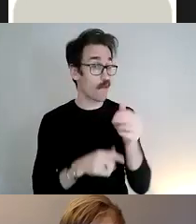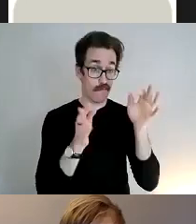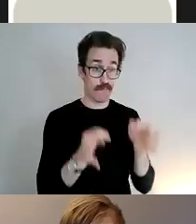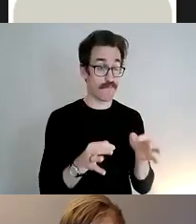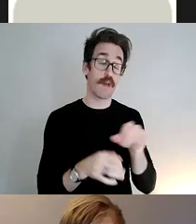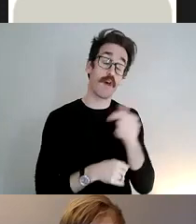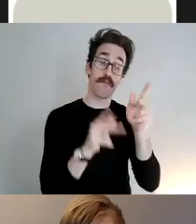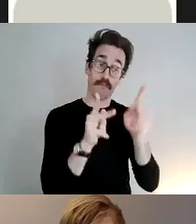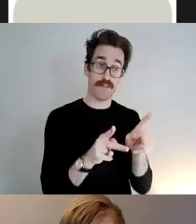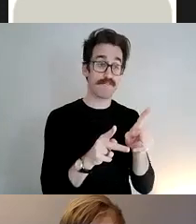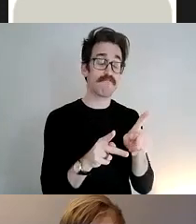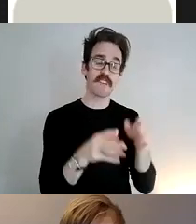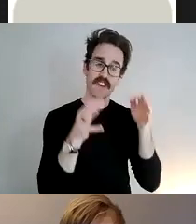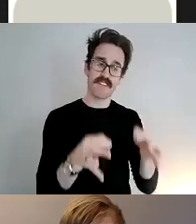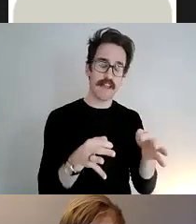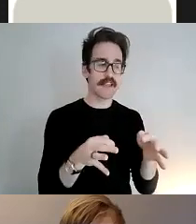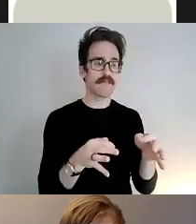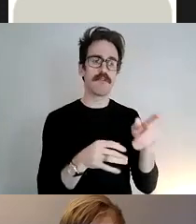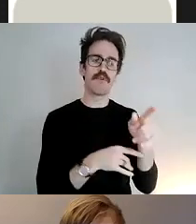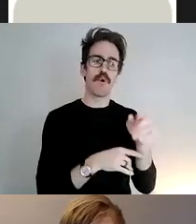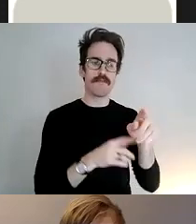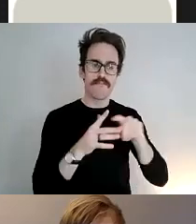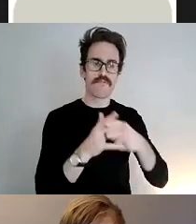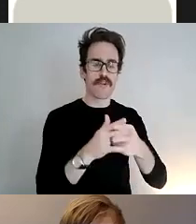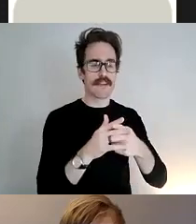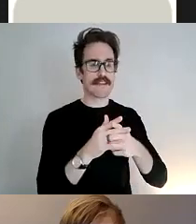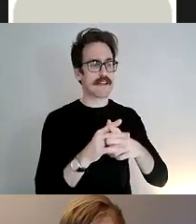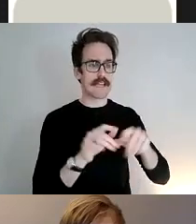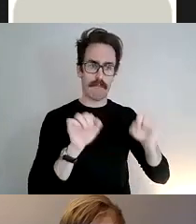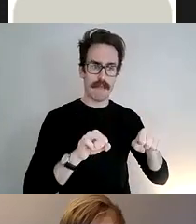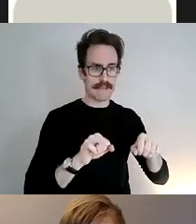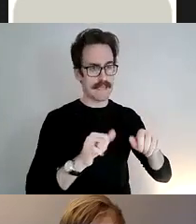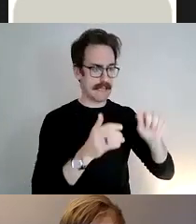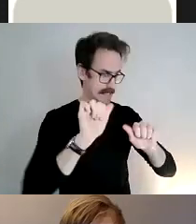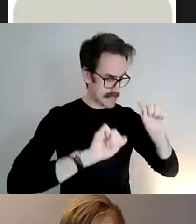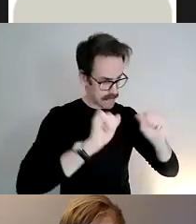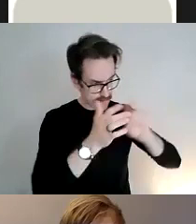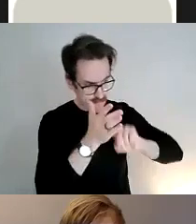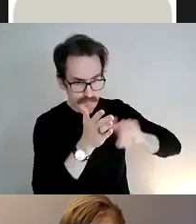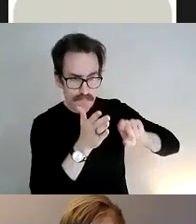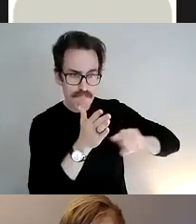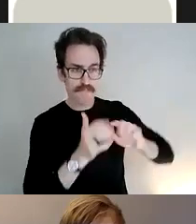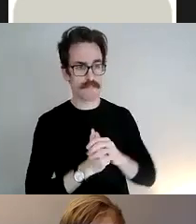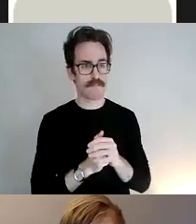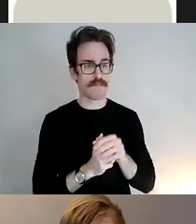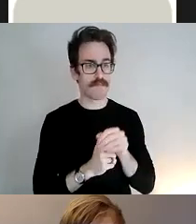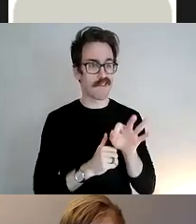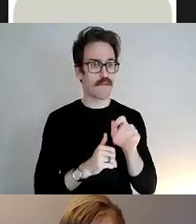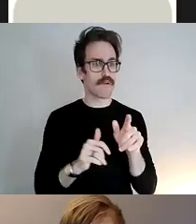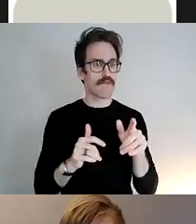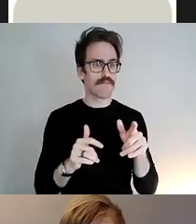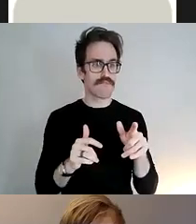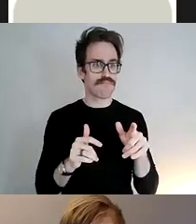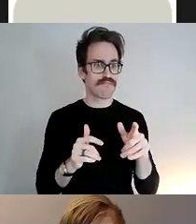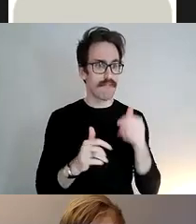assessment. Our office would be the last to arrange a capacity assessment because, as you can imagine, if we're going around arranging for capacity assessments